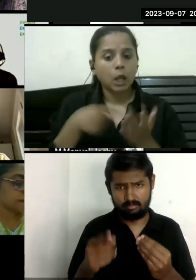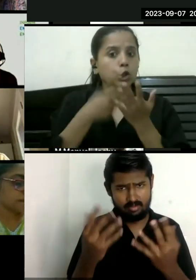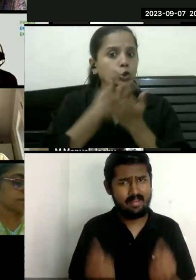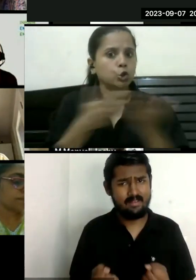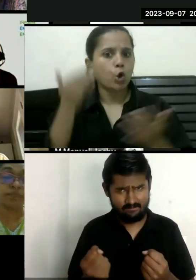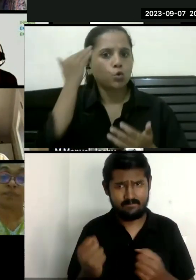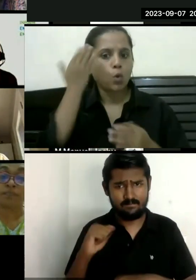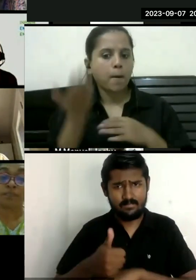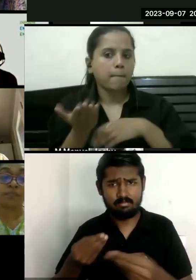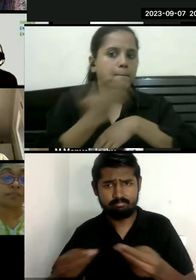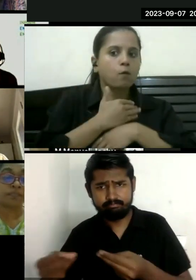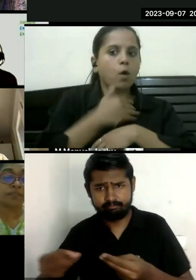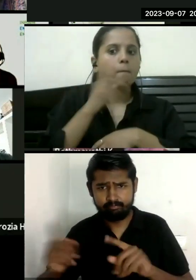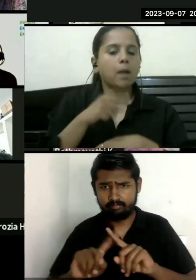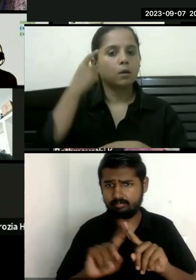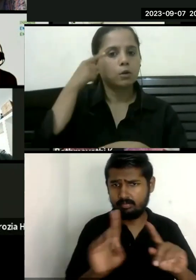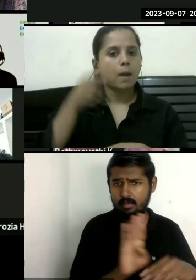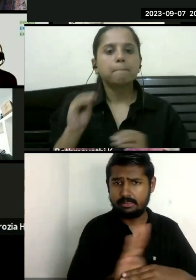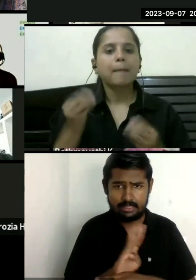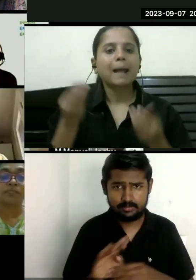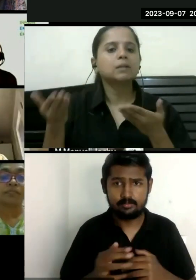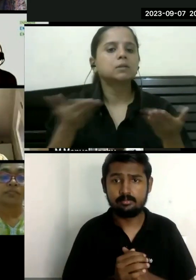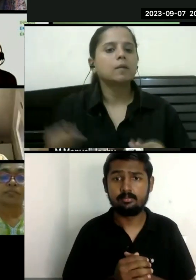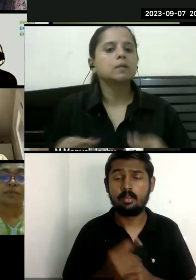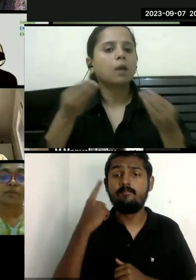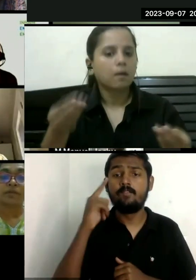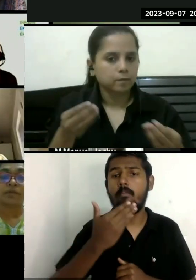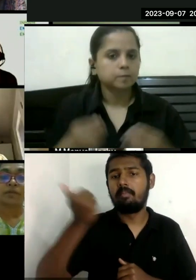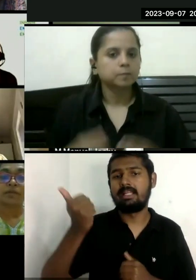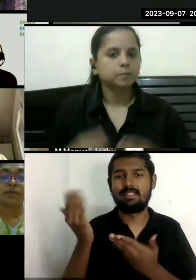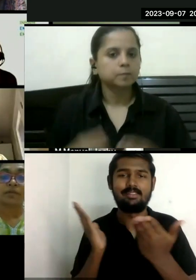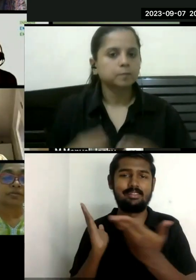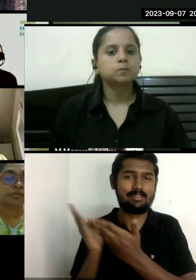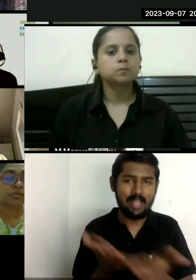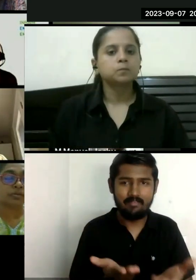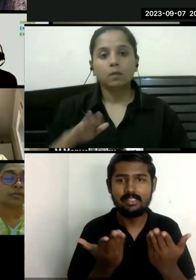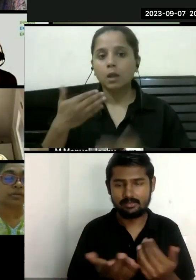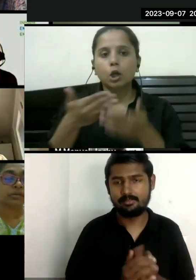for better services. Then community-based approach that looks at a